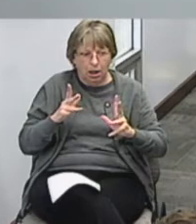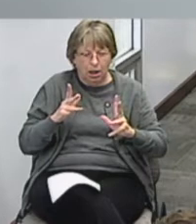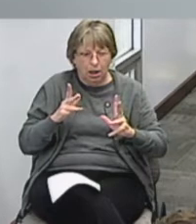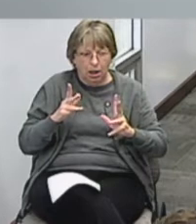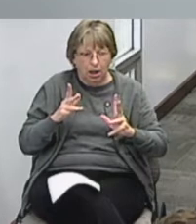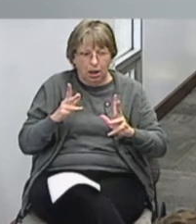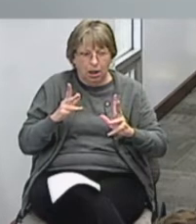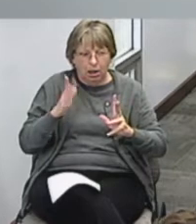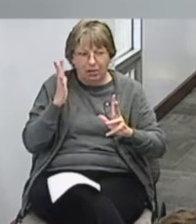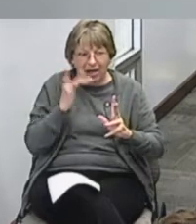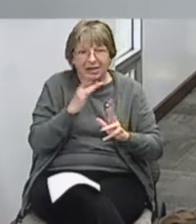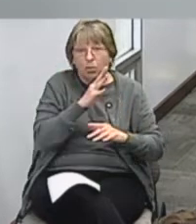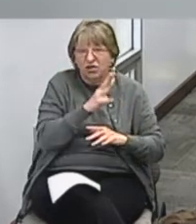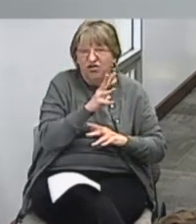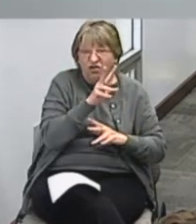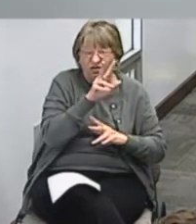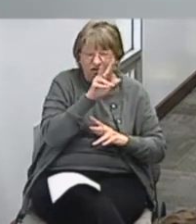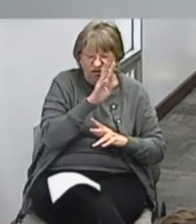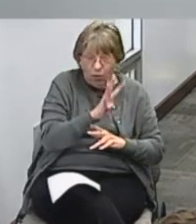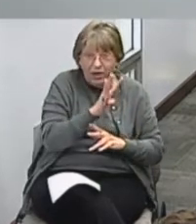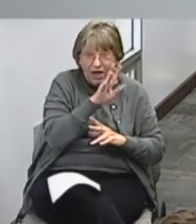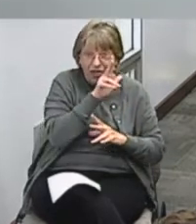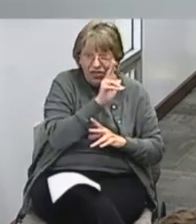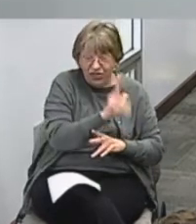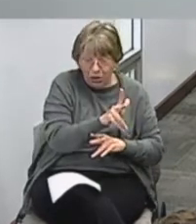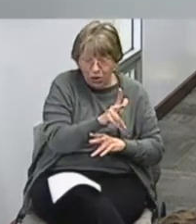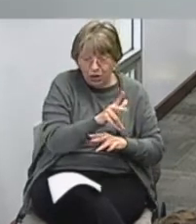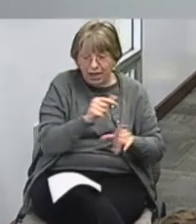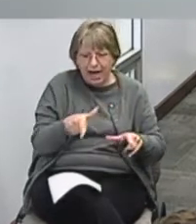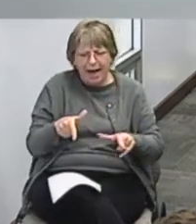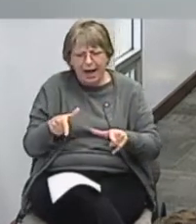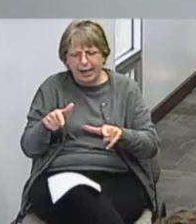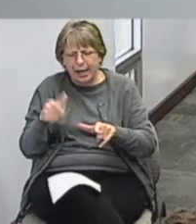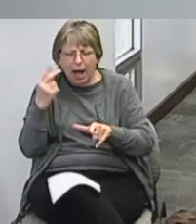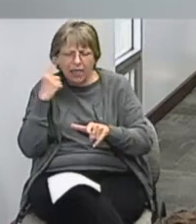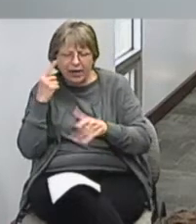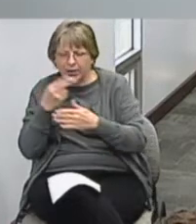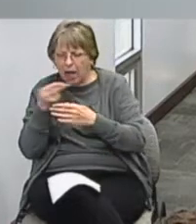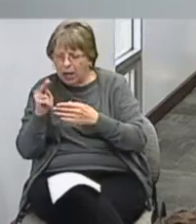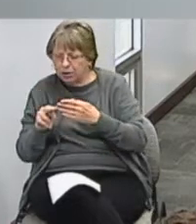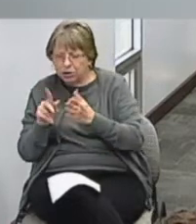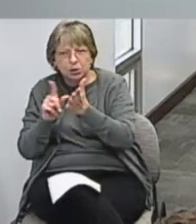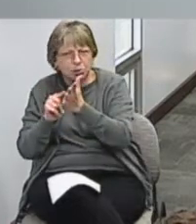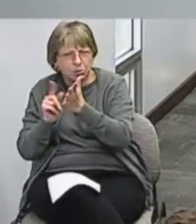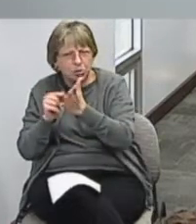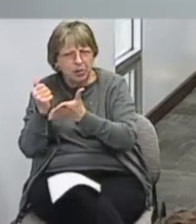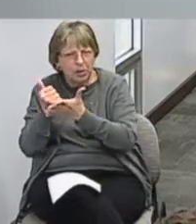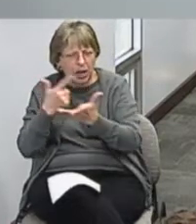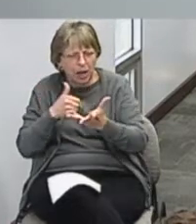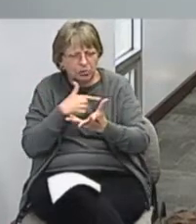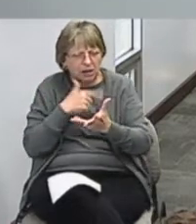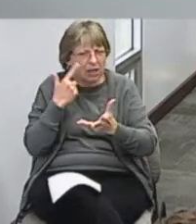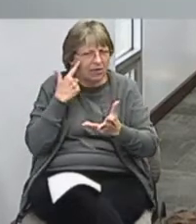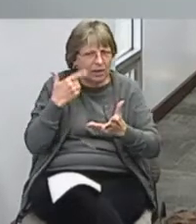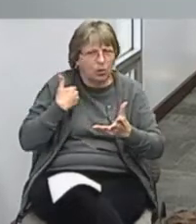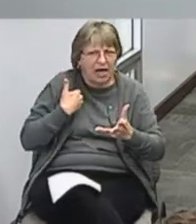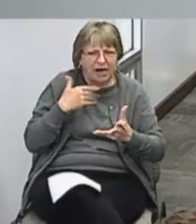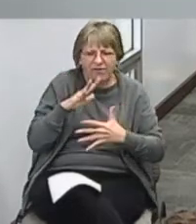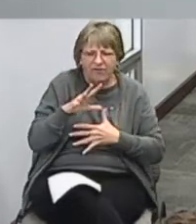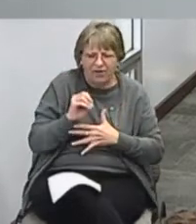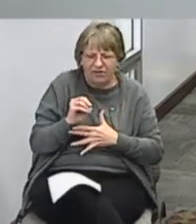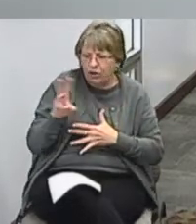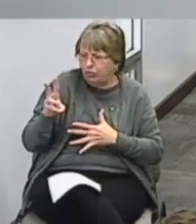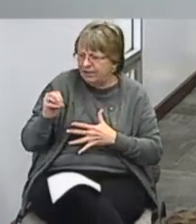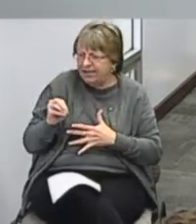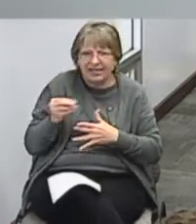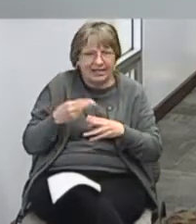Okay. But, you know, we did that process. The Hutch News helped us with that, and I believe we had, 50 to 60 names